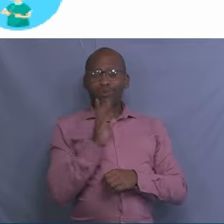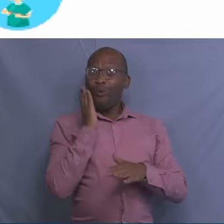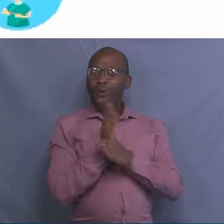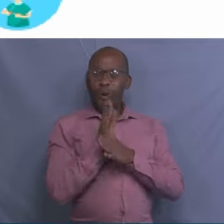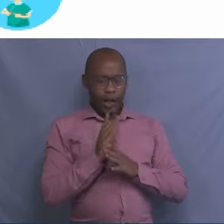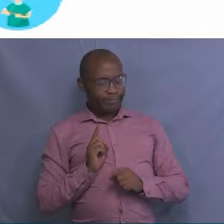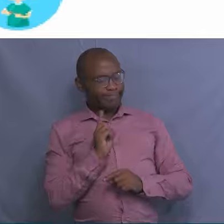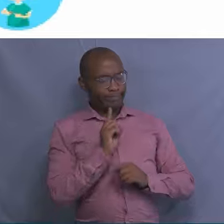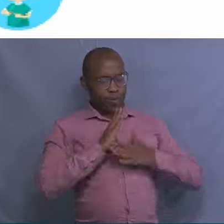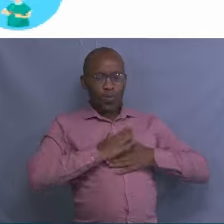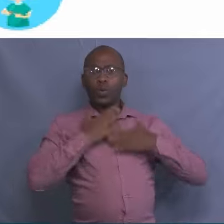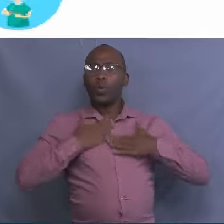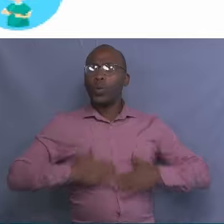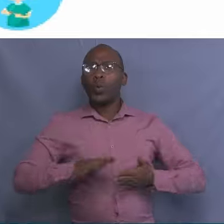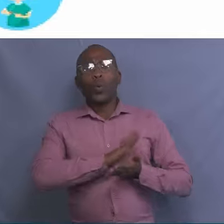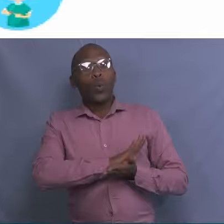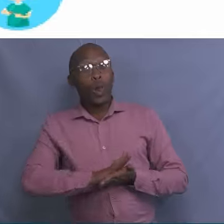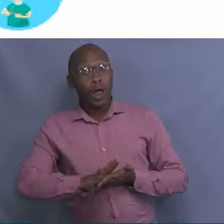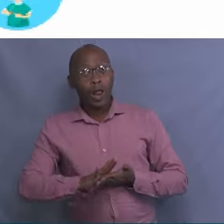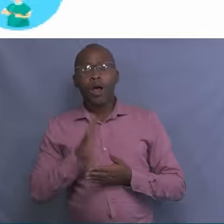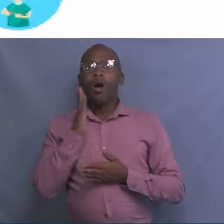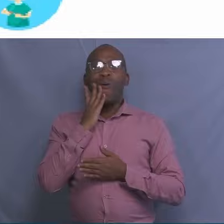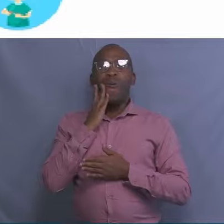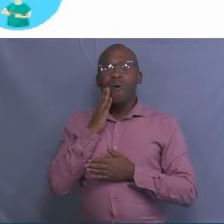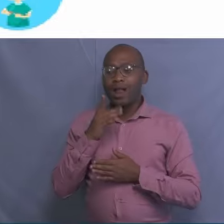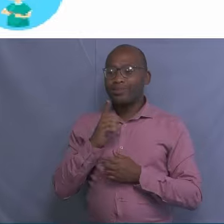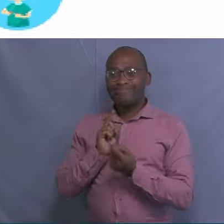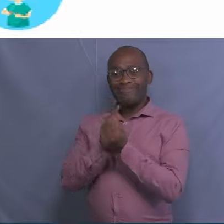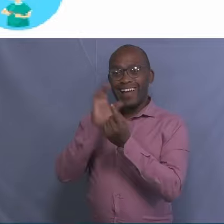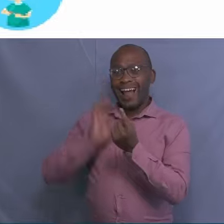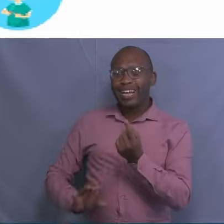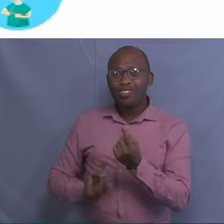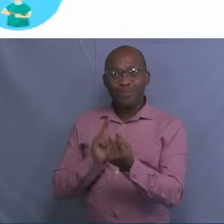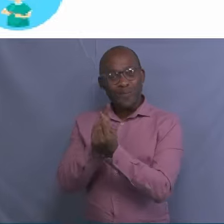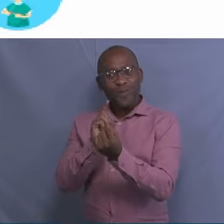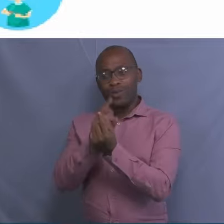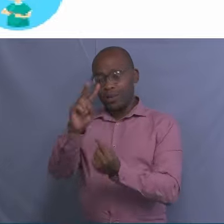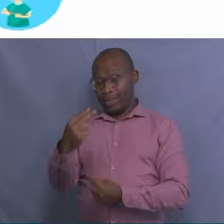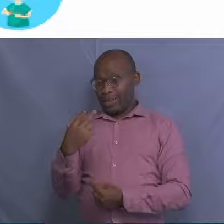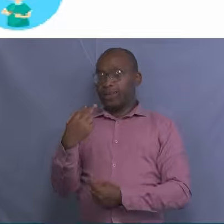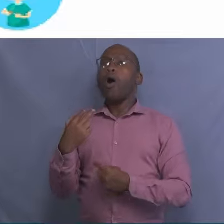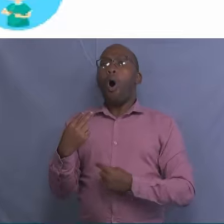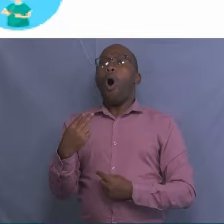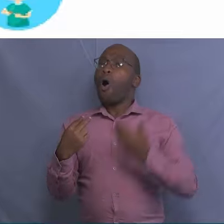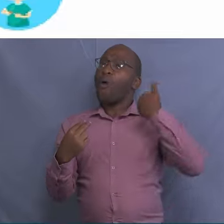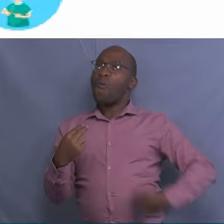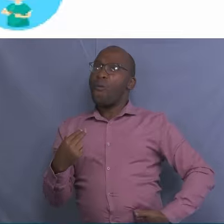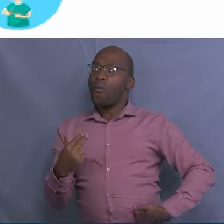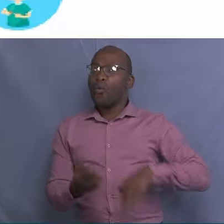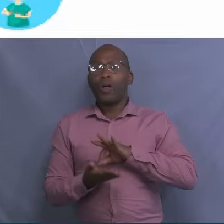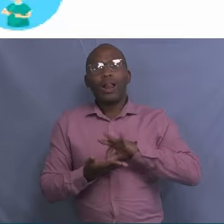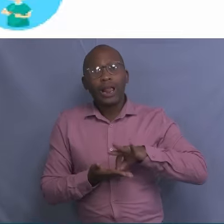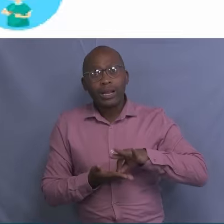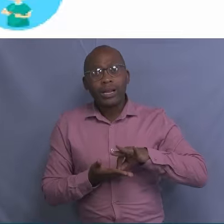or customers. However, it is not only limited to the staff members who have a direct contact with customers.